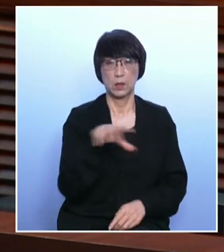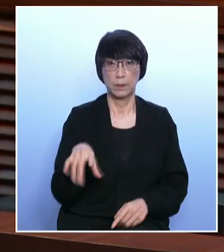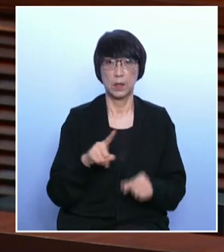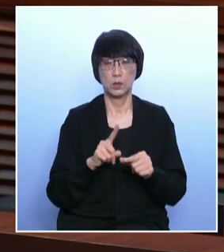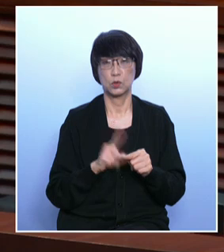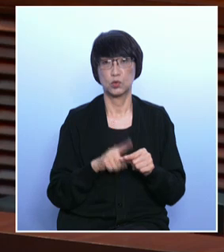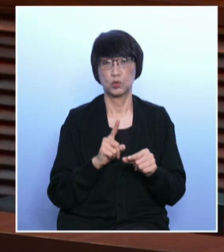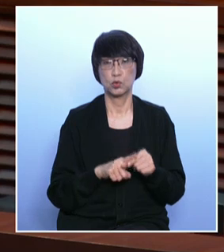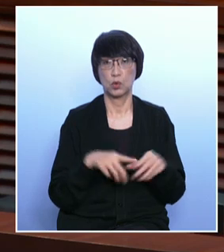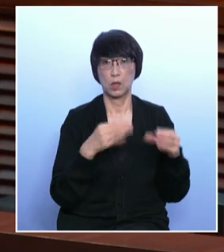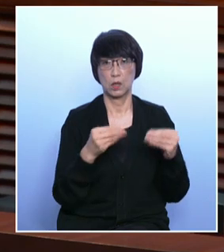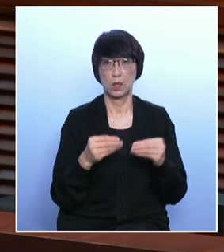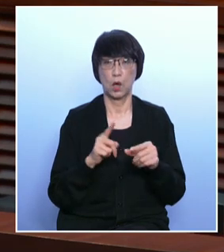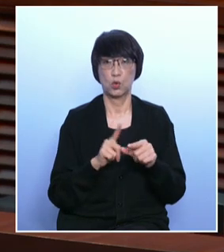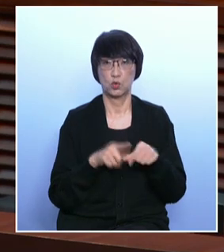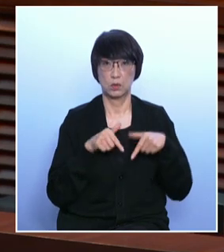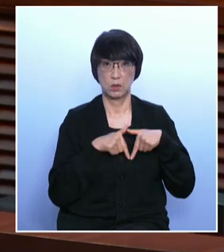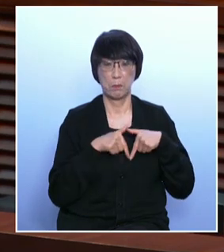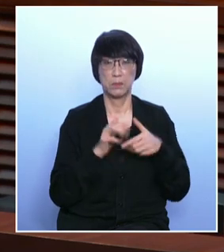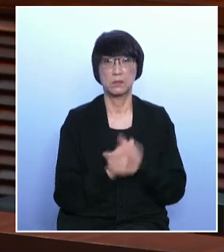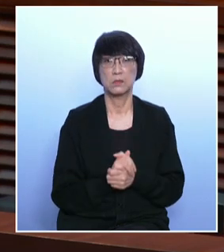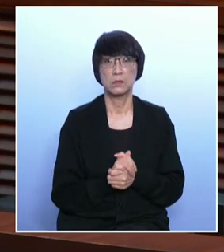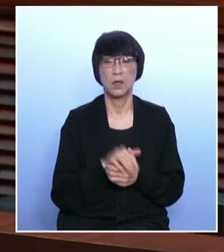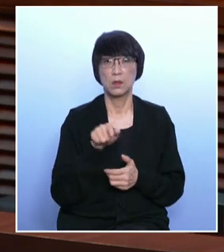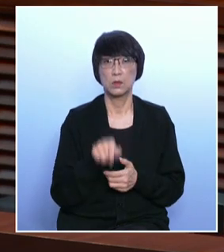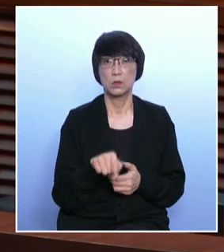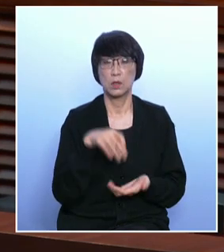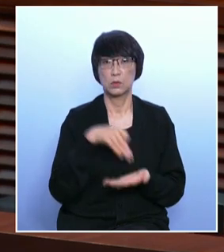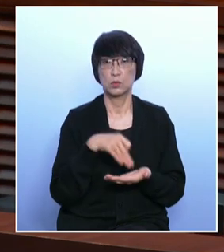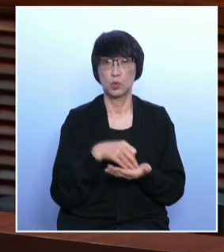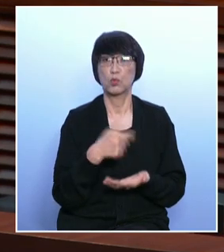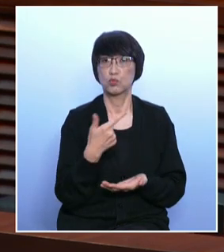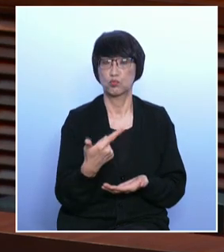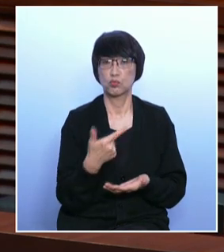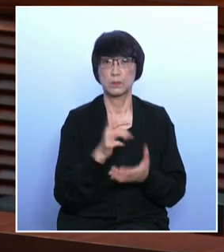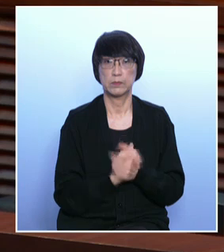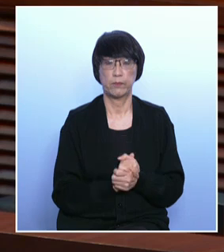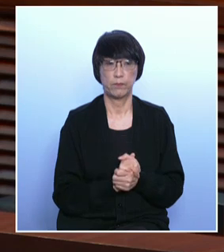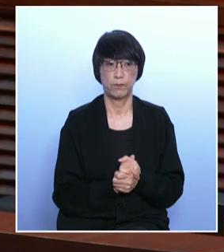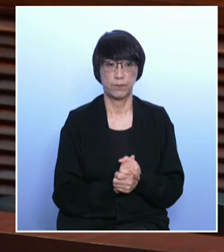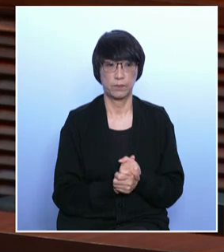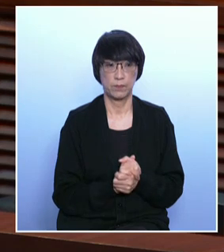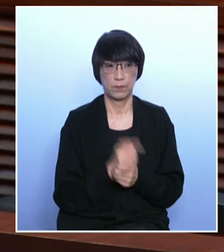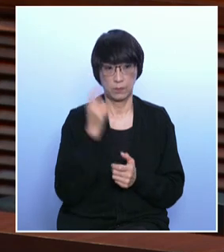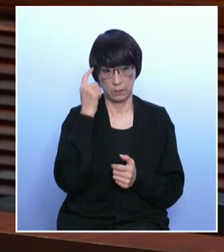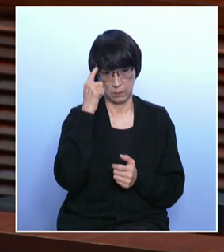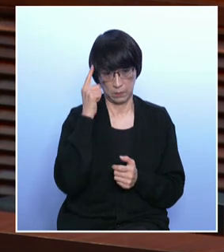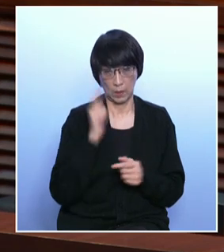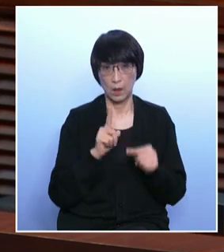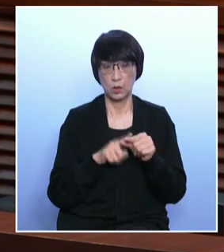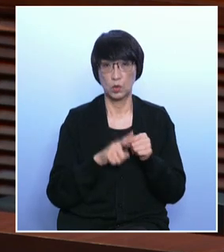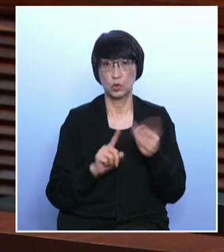public. Regarding the CMCTR in 18 districts in Hong Kong, the usage rate is very high.